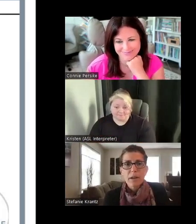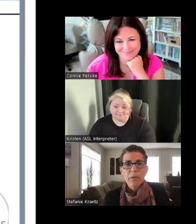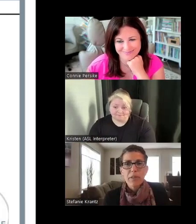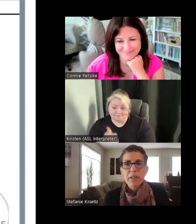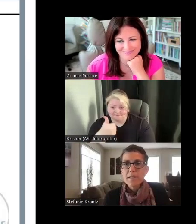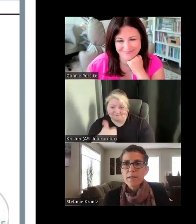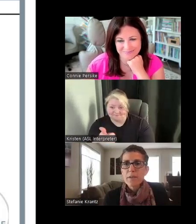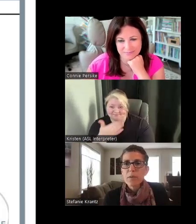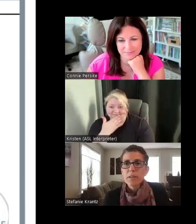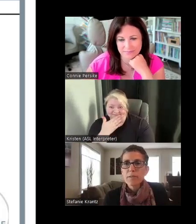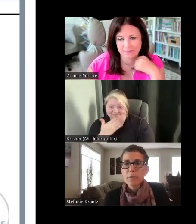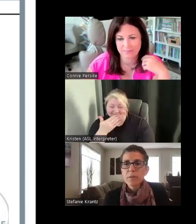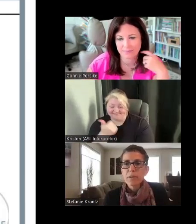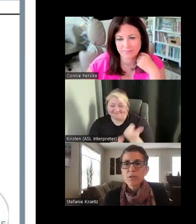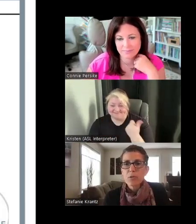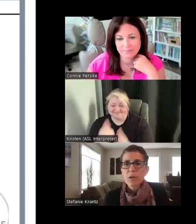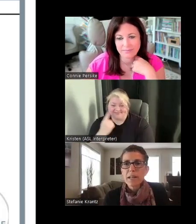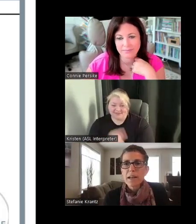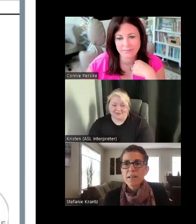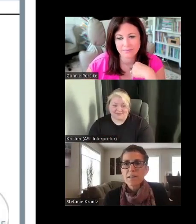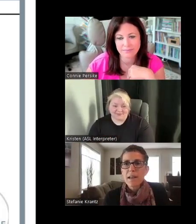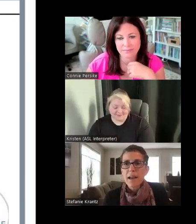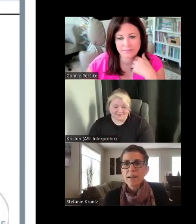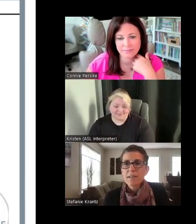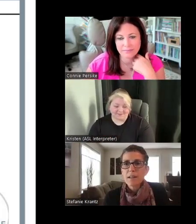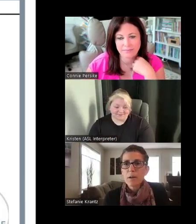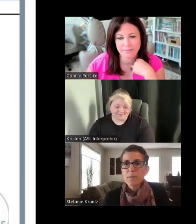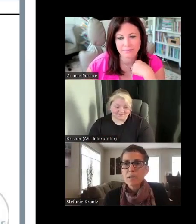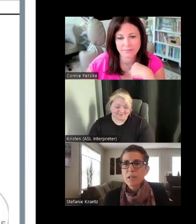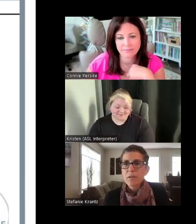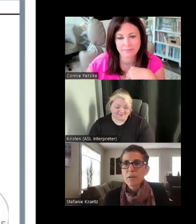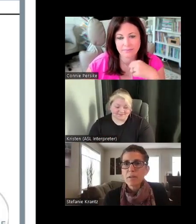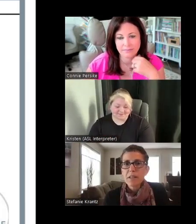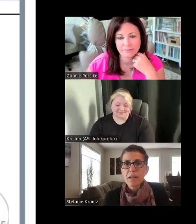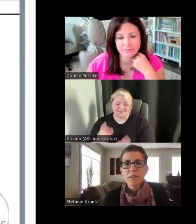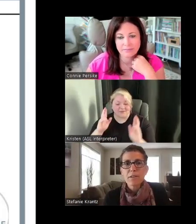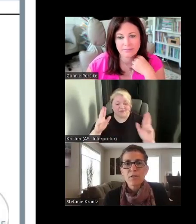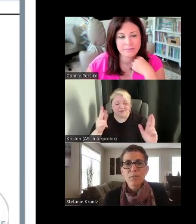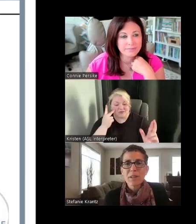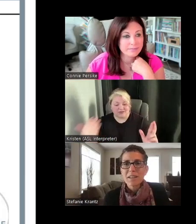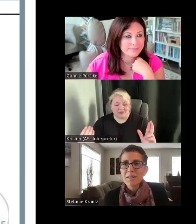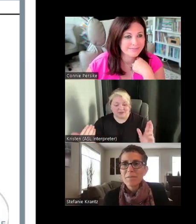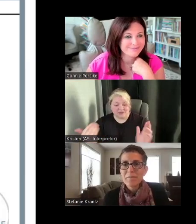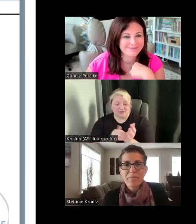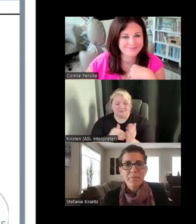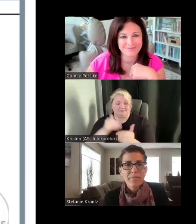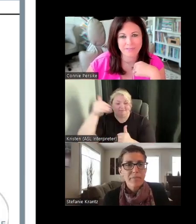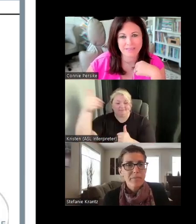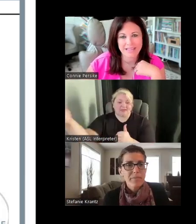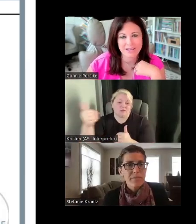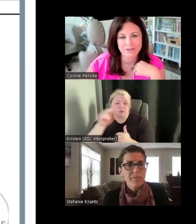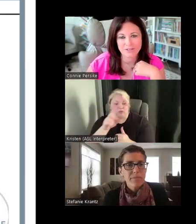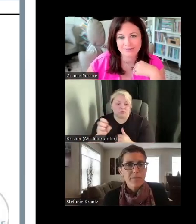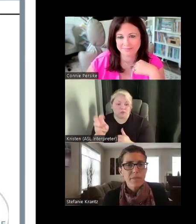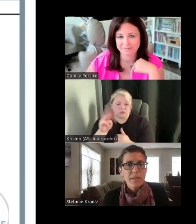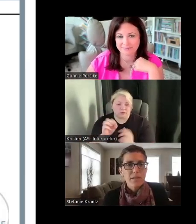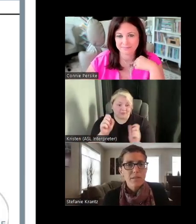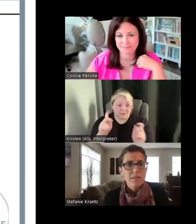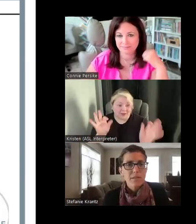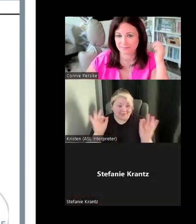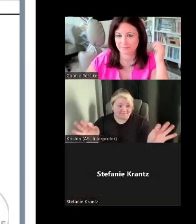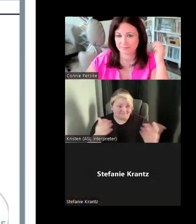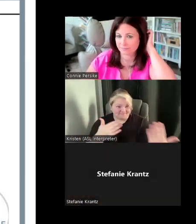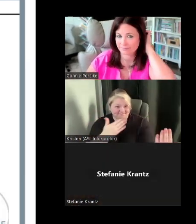Great. All right. Well, thanks everyone for joining us, and I hope to see you over in the other Zoom link. Thank you.